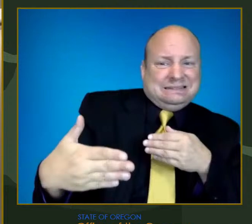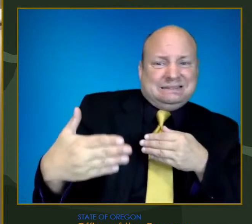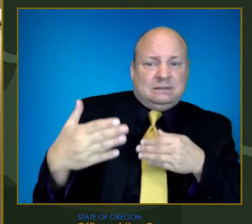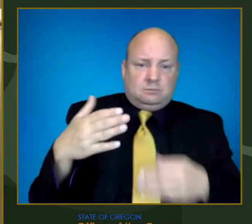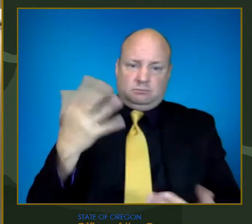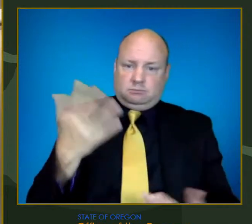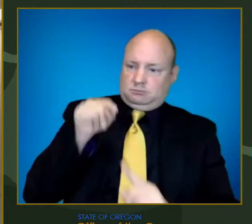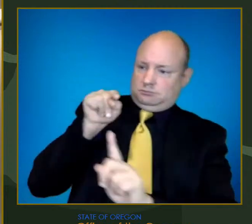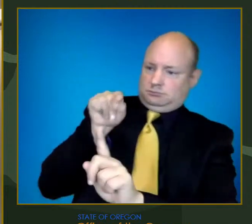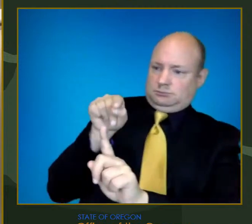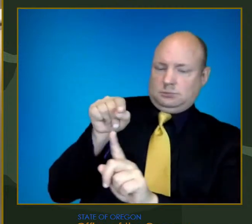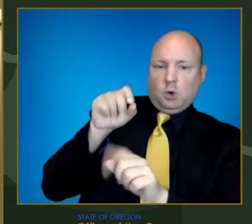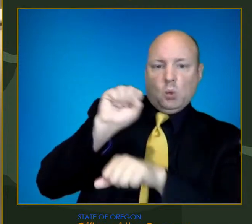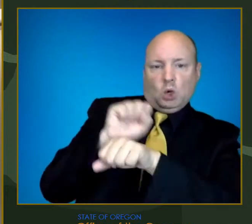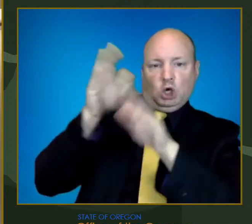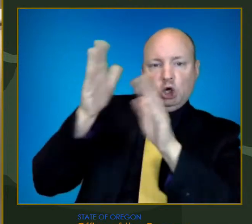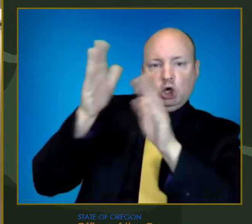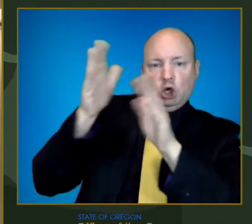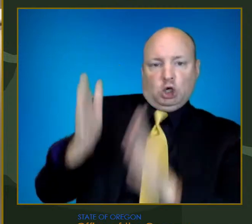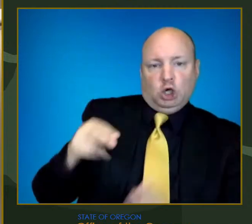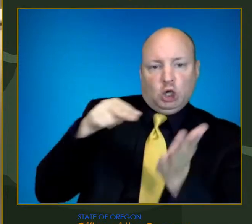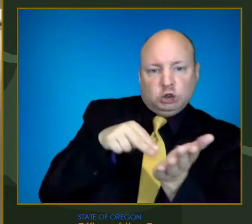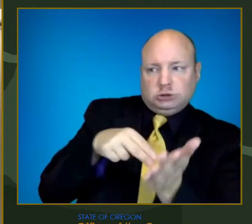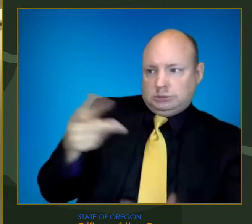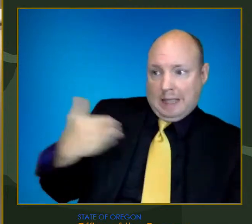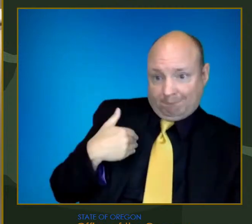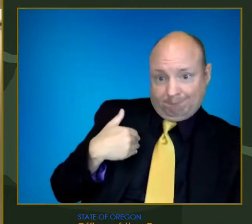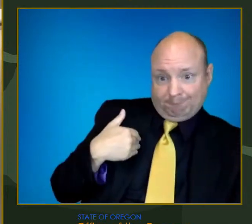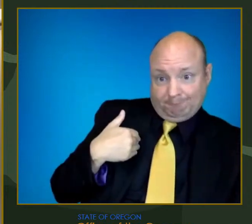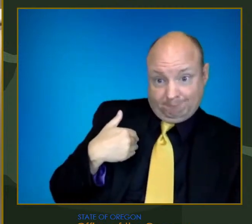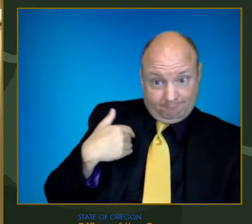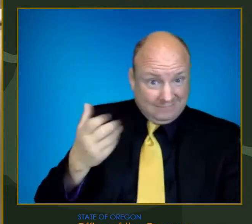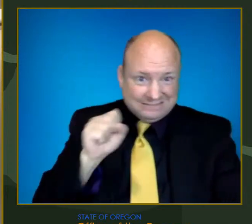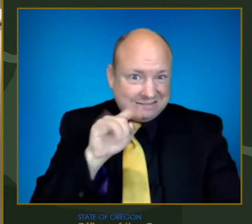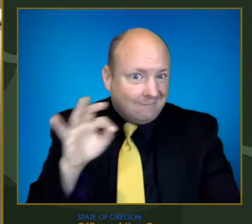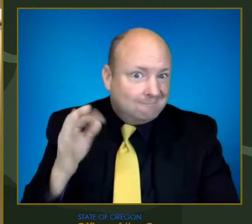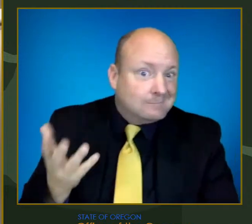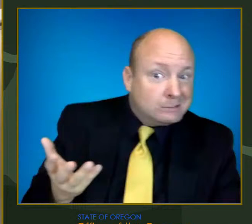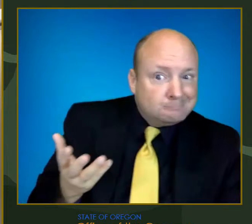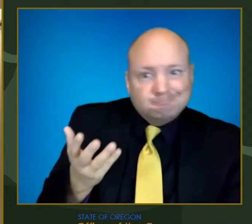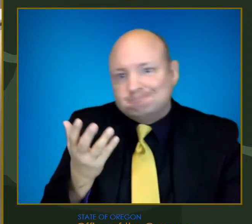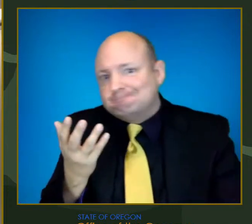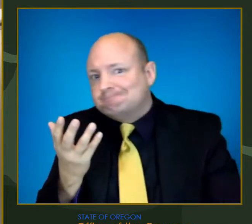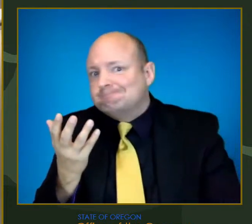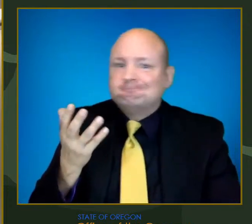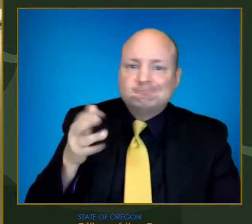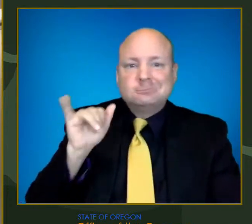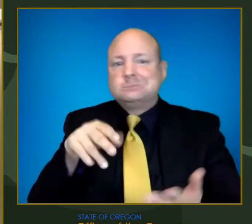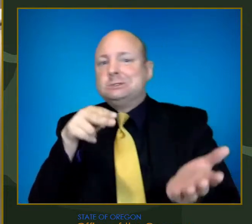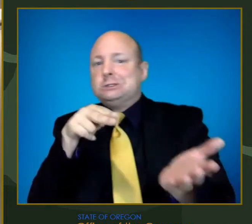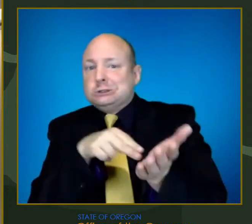pandemic, our frontline healthcare workers that have been caring for patients every day are exhausted. They're burned